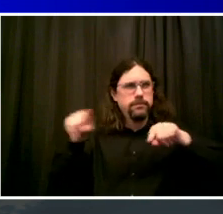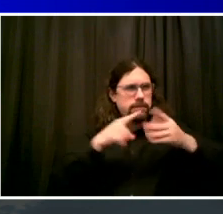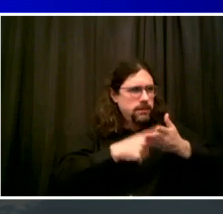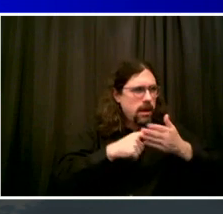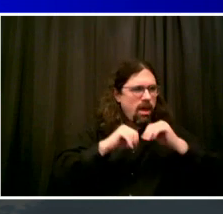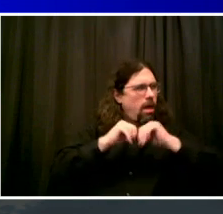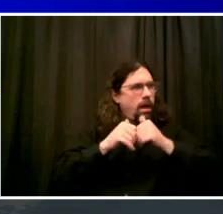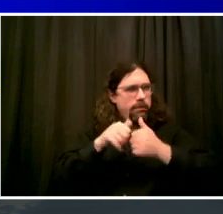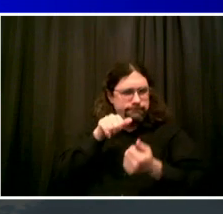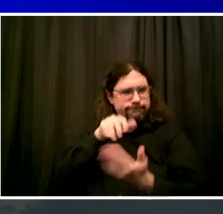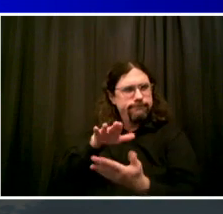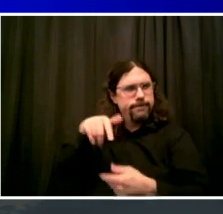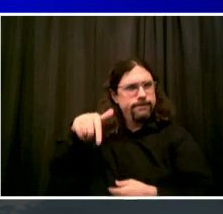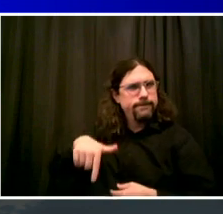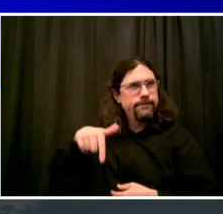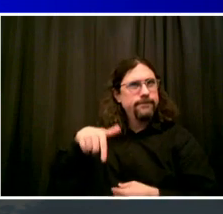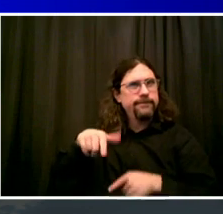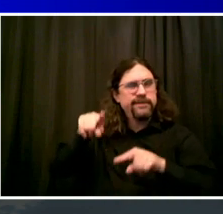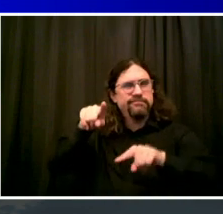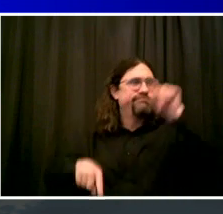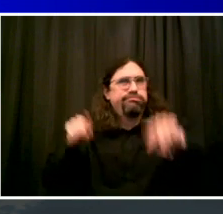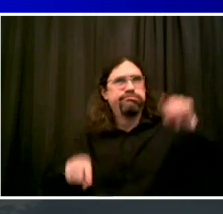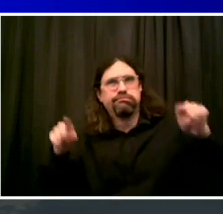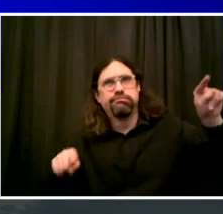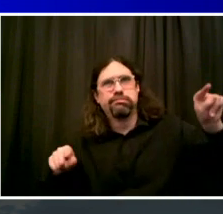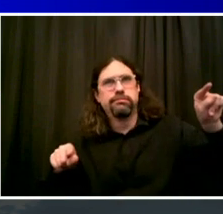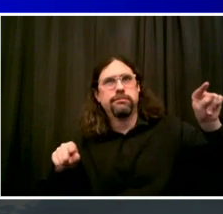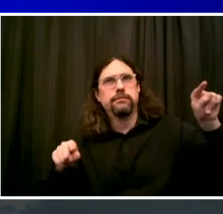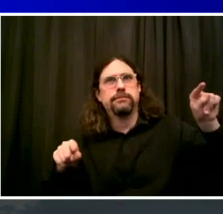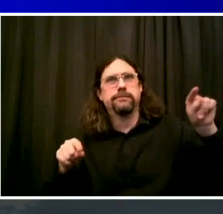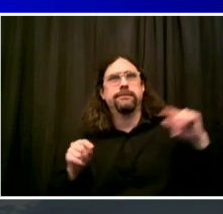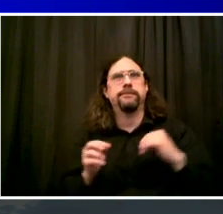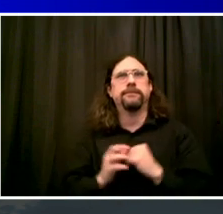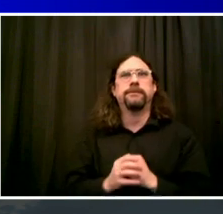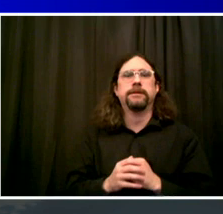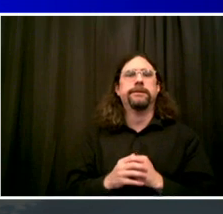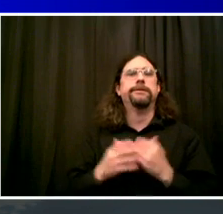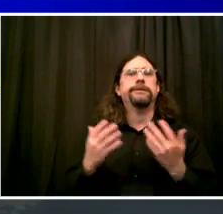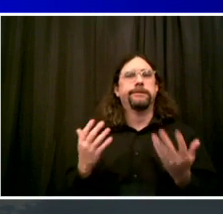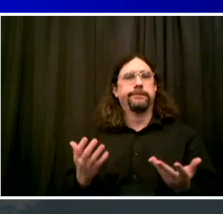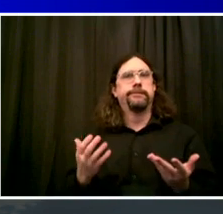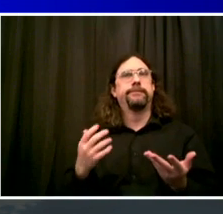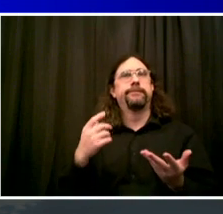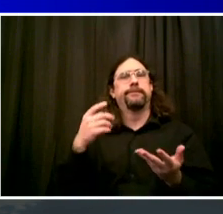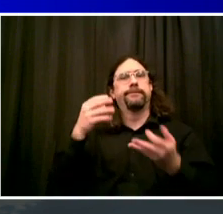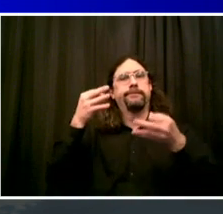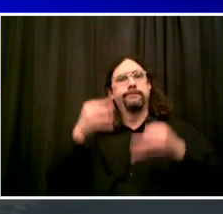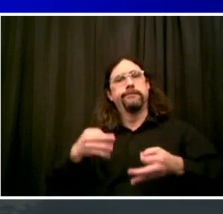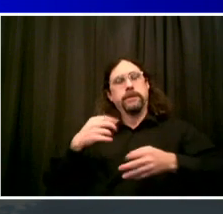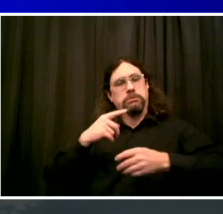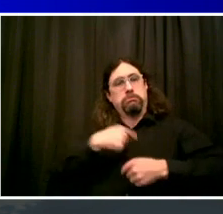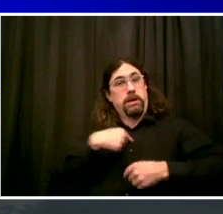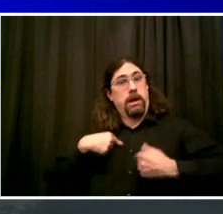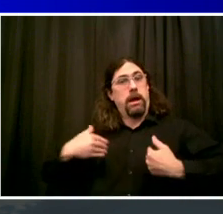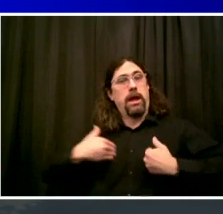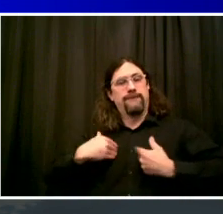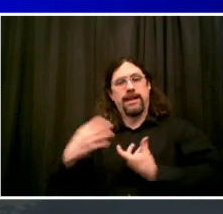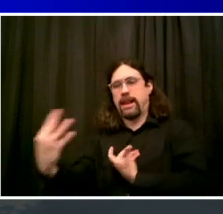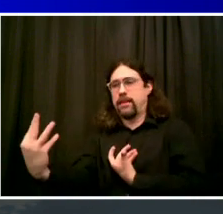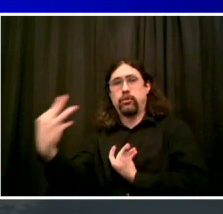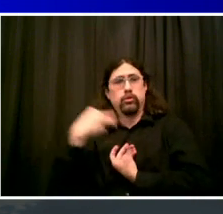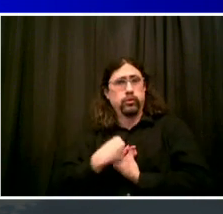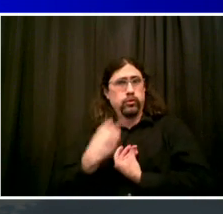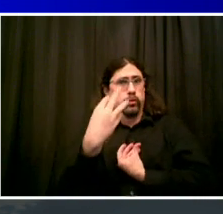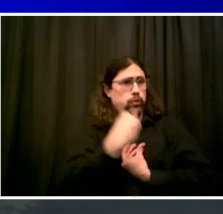Task Force, and we need an executive director for this group who really knows this city, knows our people, but